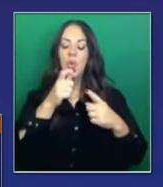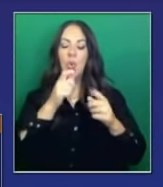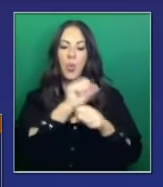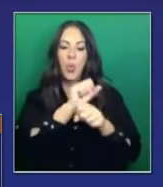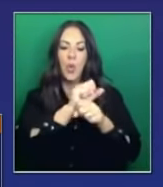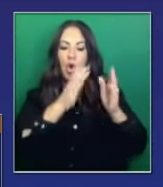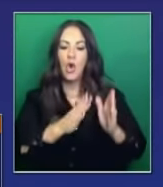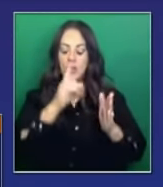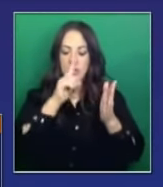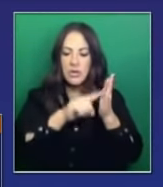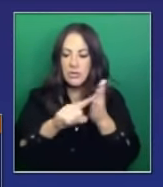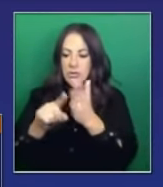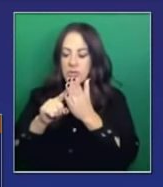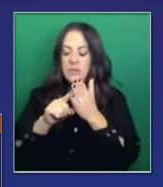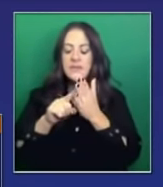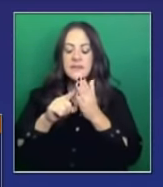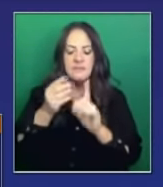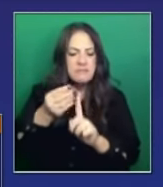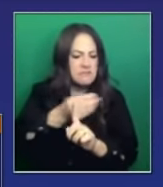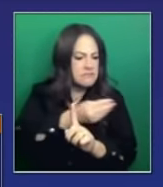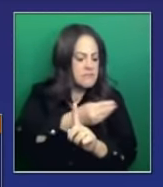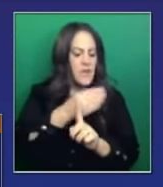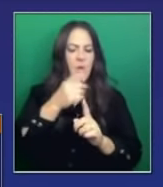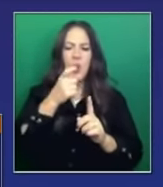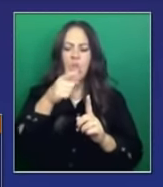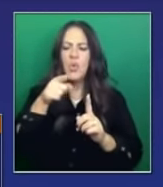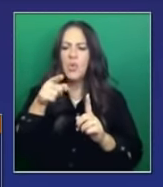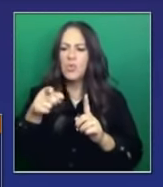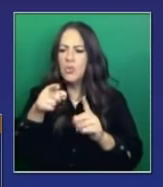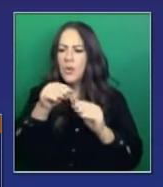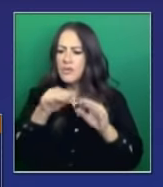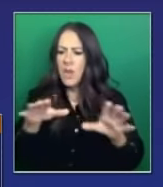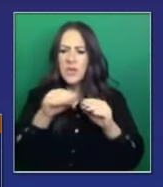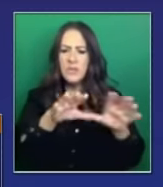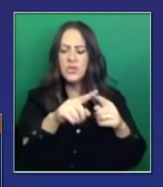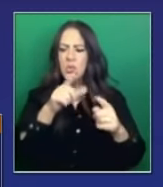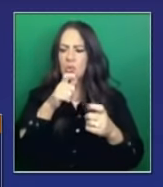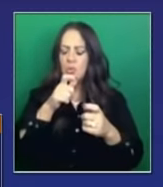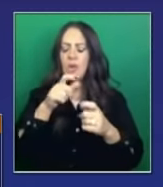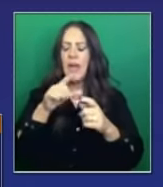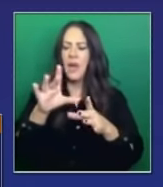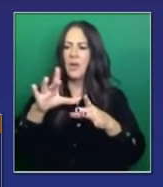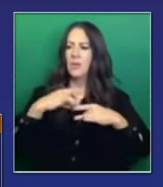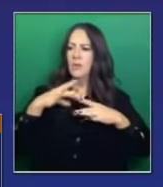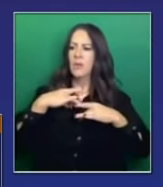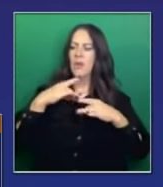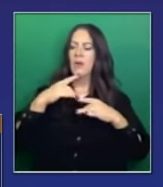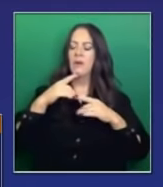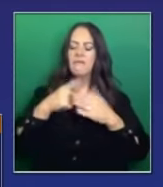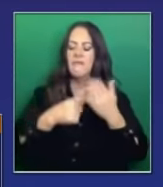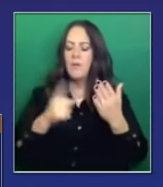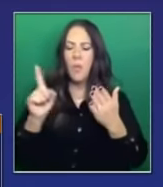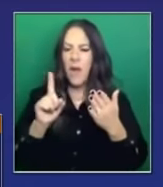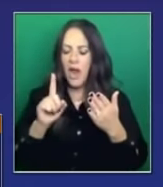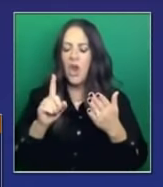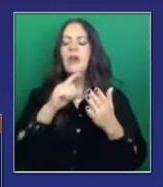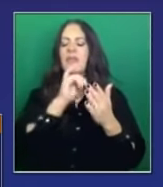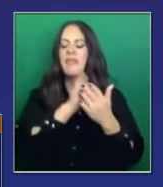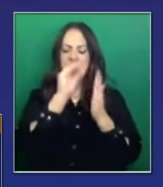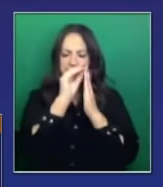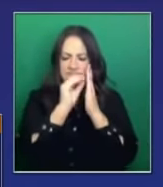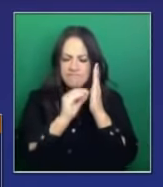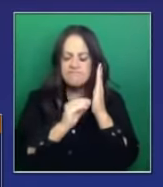our contact tracers and turning over some of the deployment and the focus and the energy and the intention of engagement with our local health officers in our